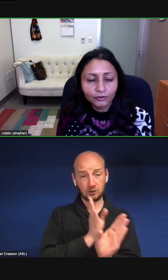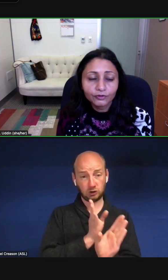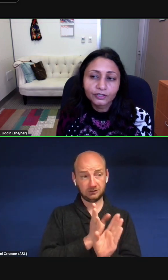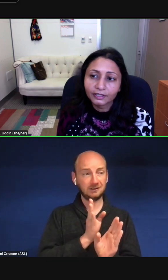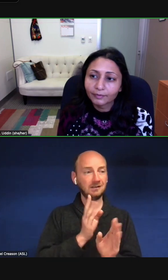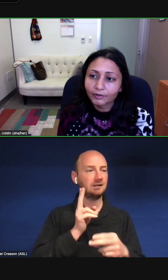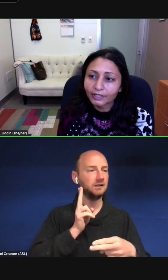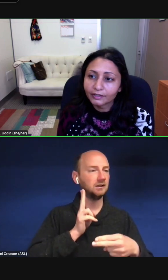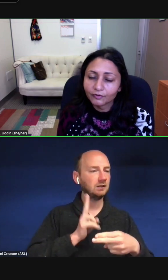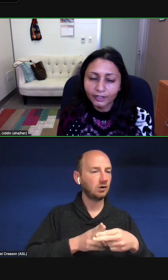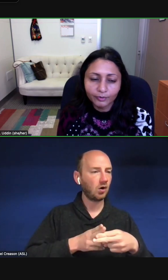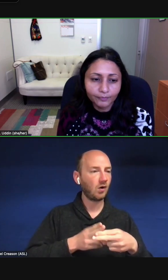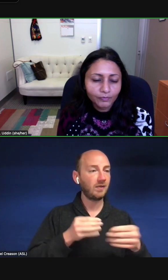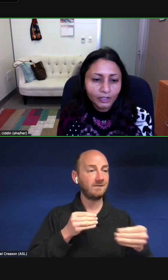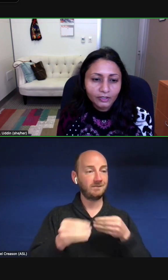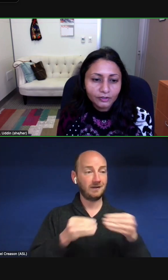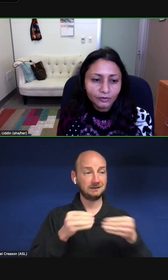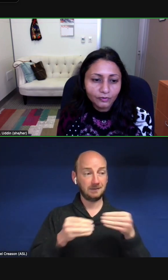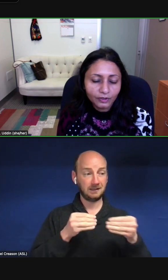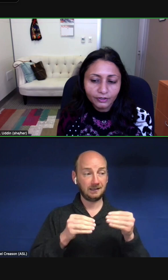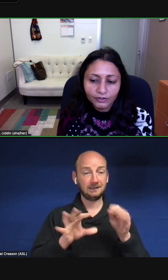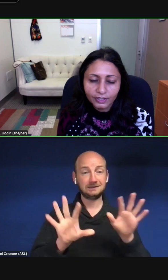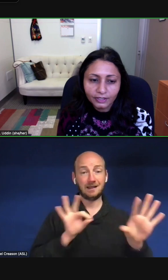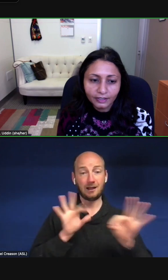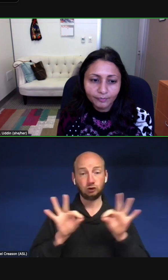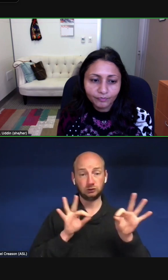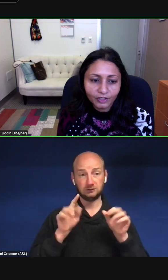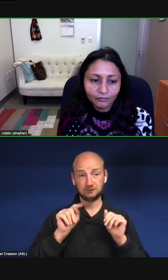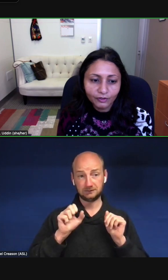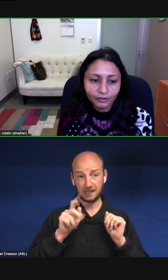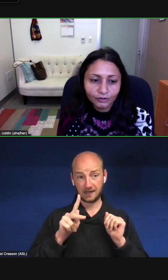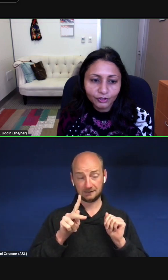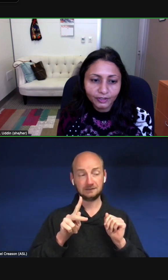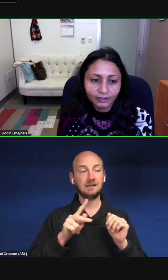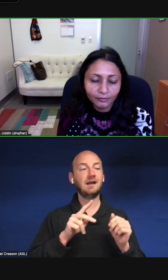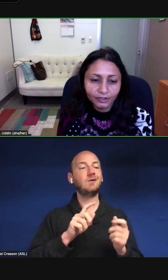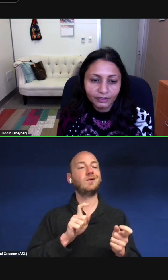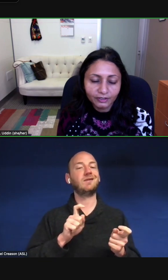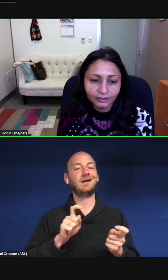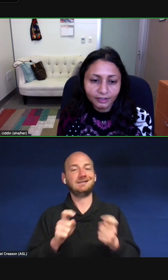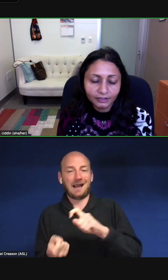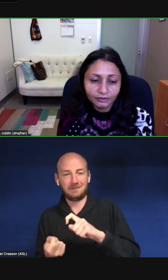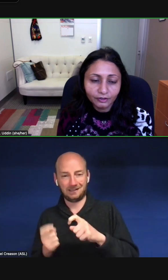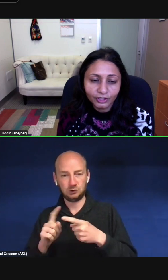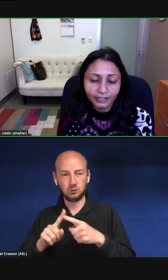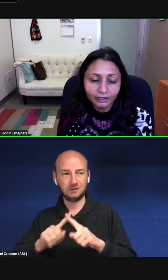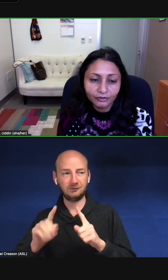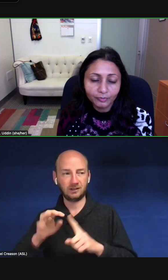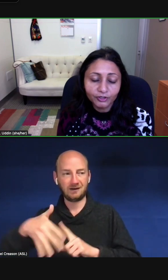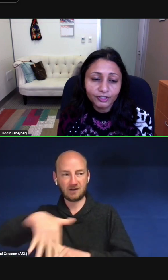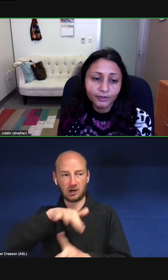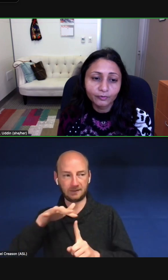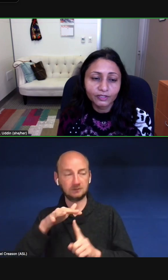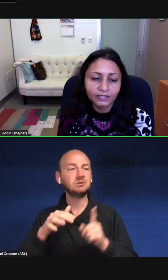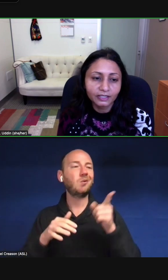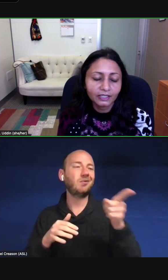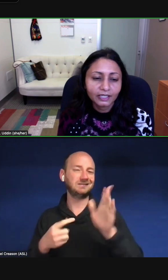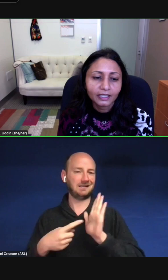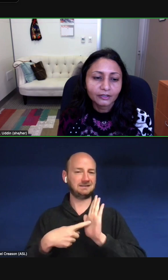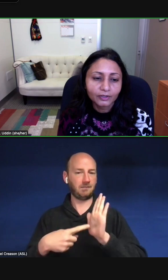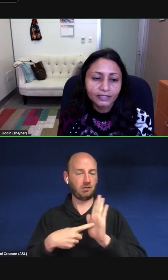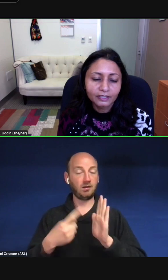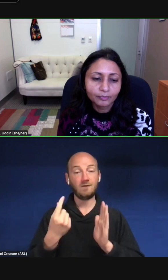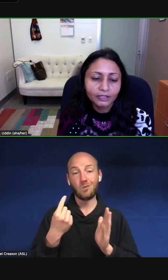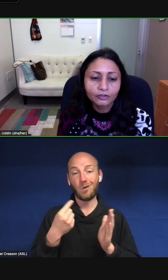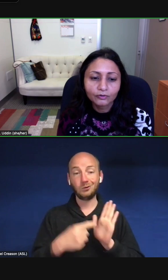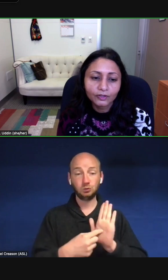adapt it for use in the MRI environment. So here's a figure showing what a child or a participant would see.